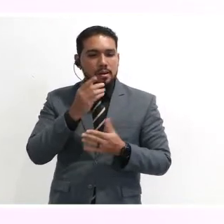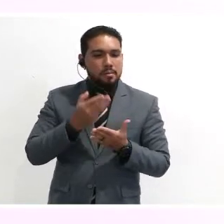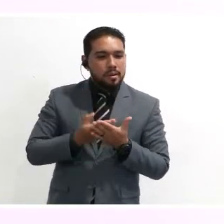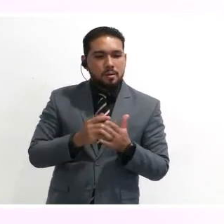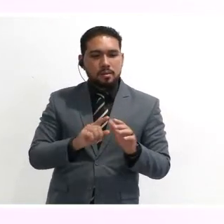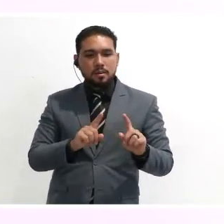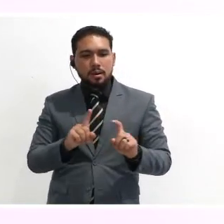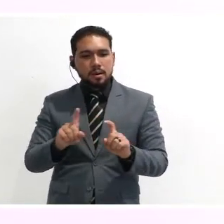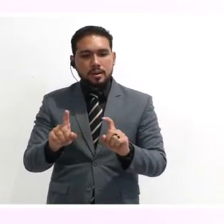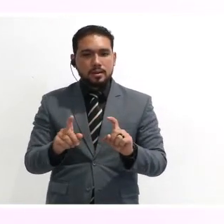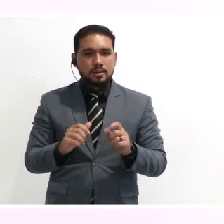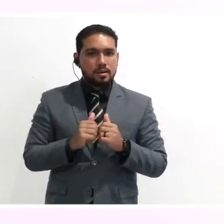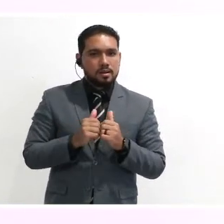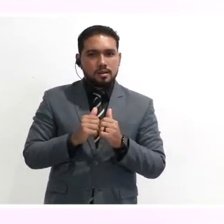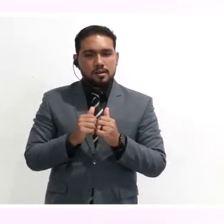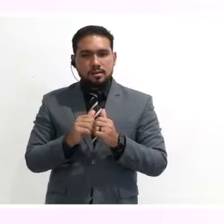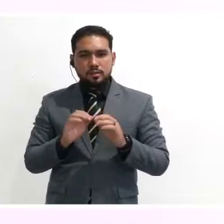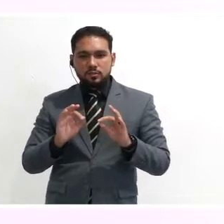works.